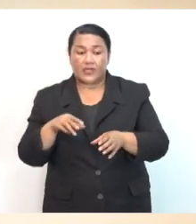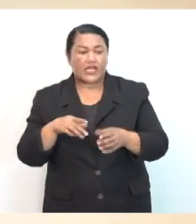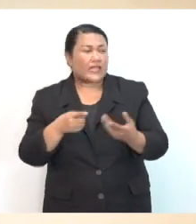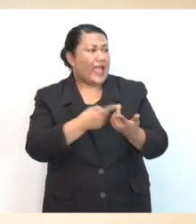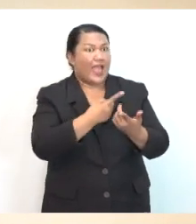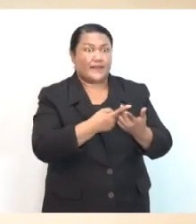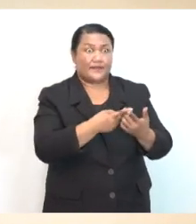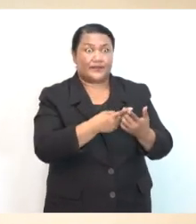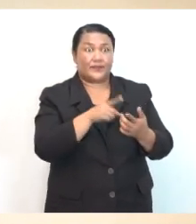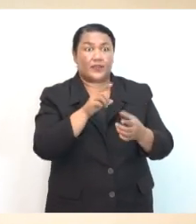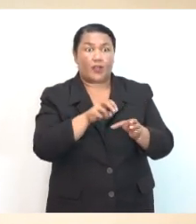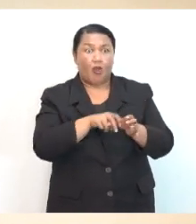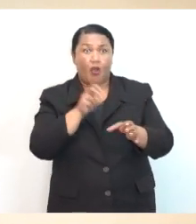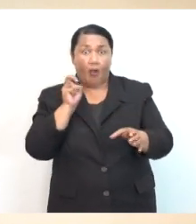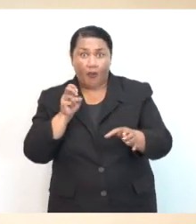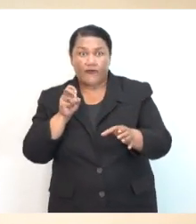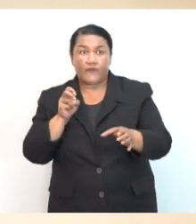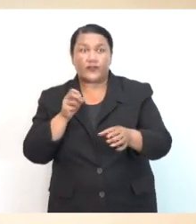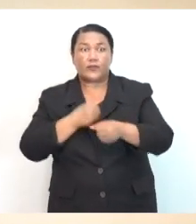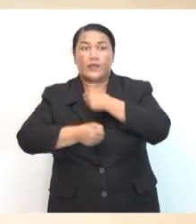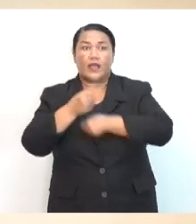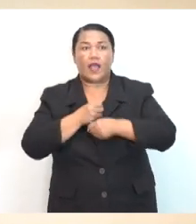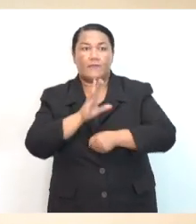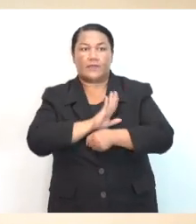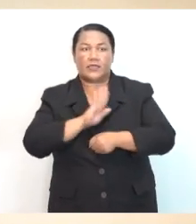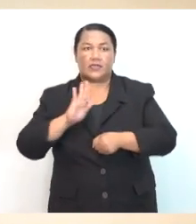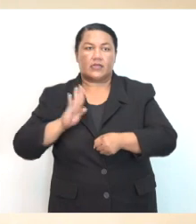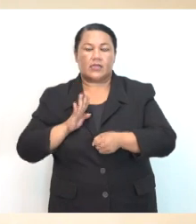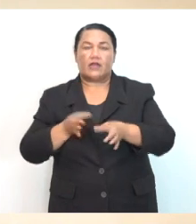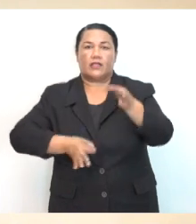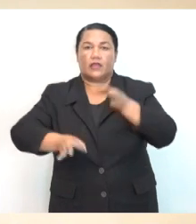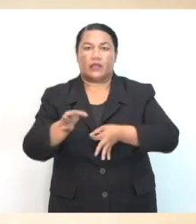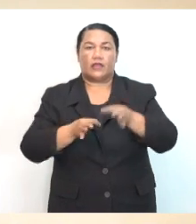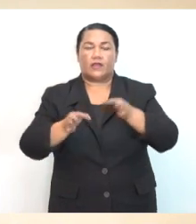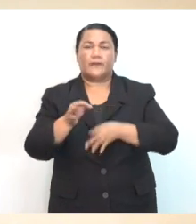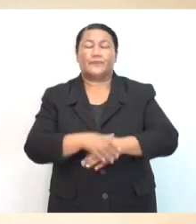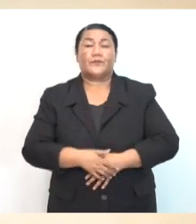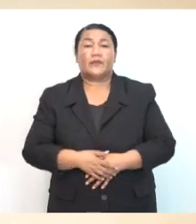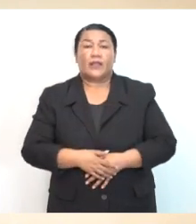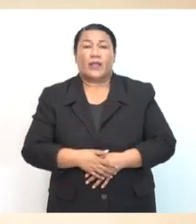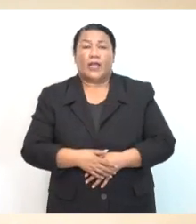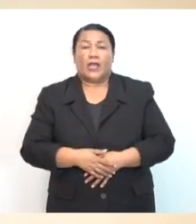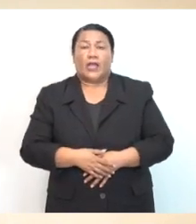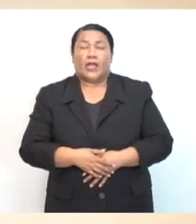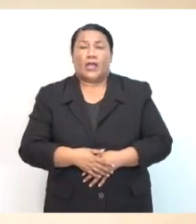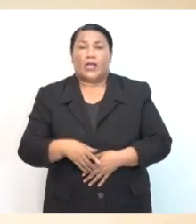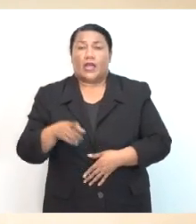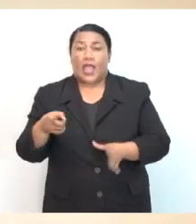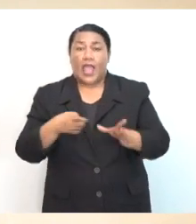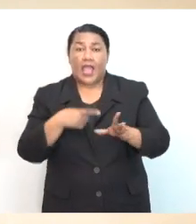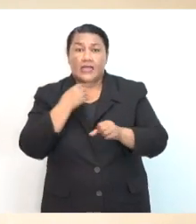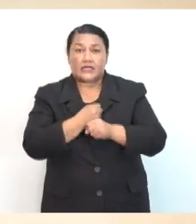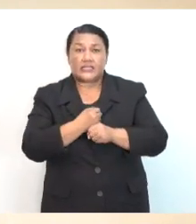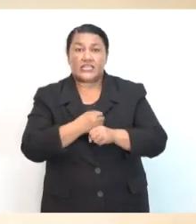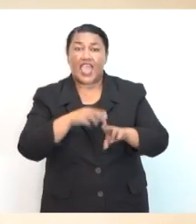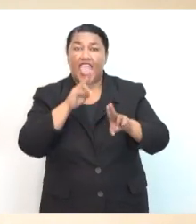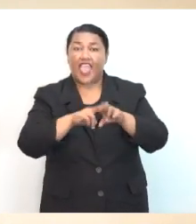Mr. Qayyum, please let government do its job. Tomorrow is just 1 month since we were sworn in as the new government.